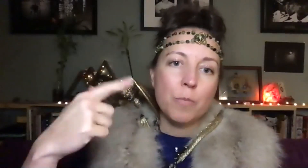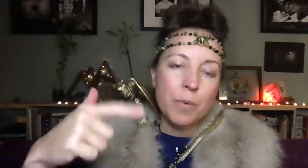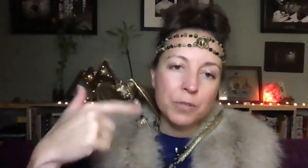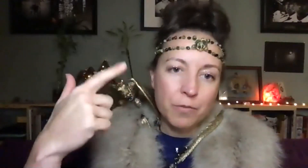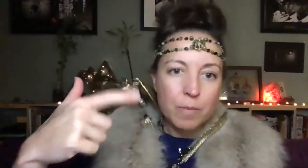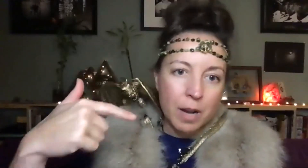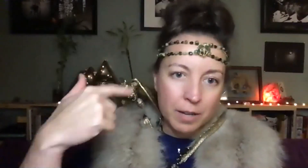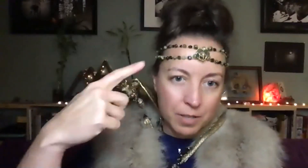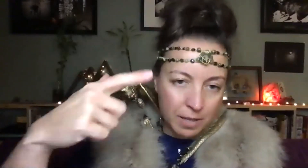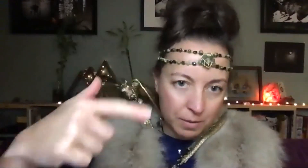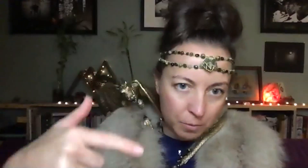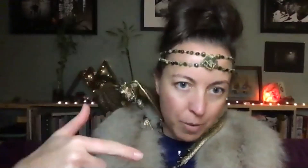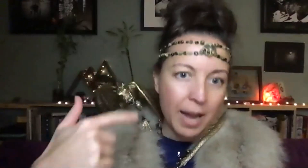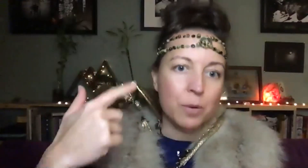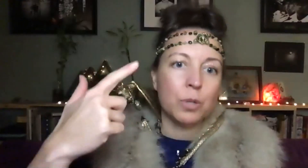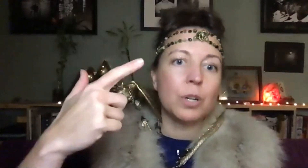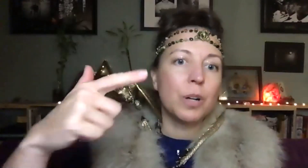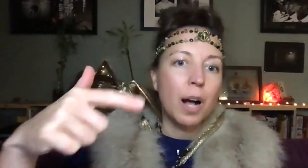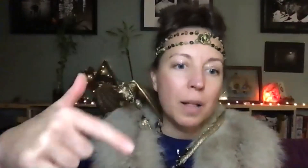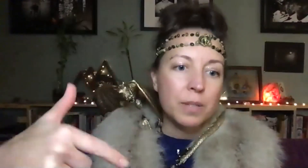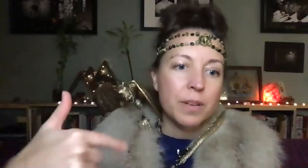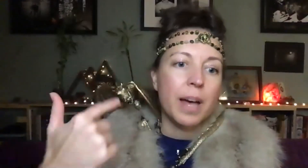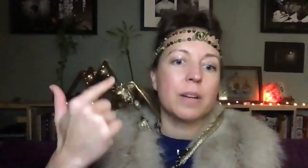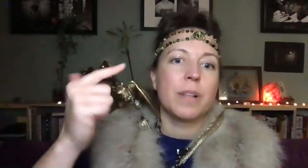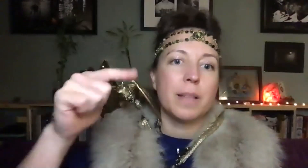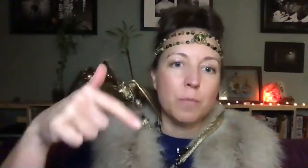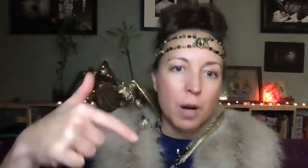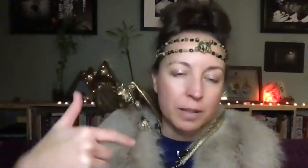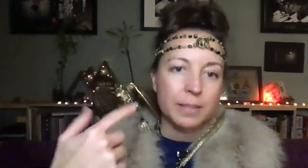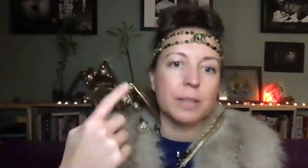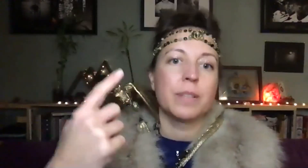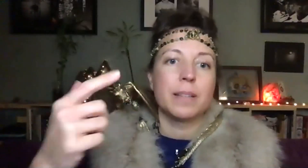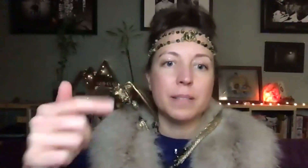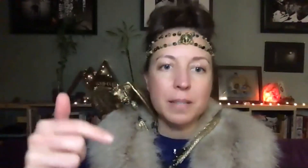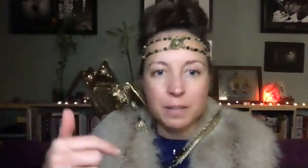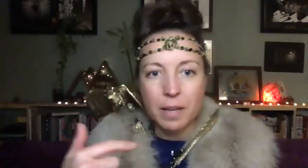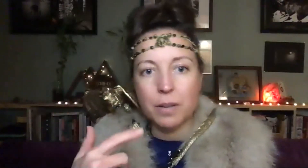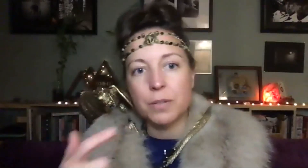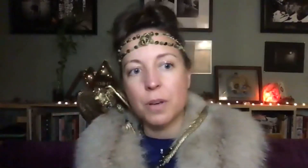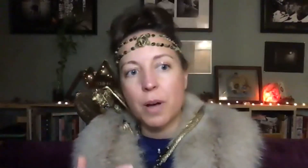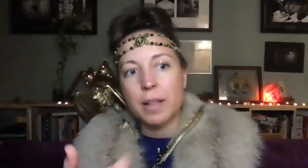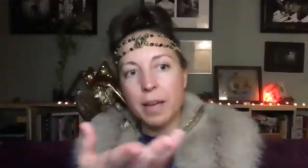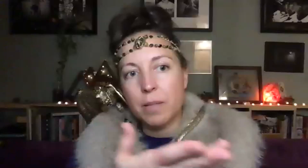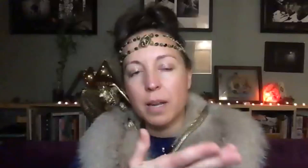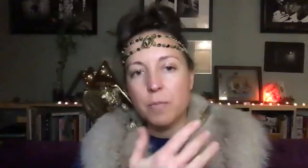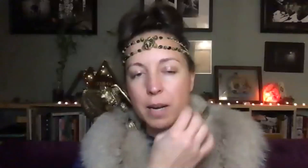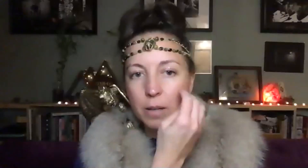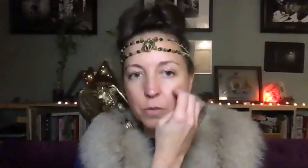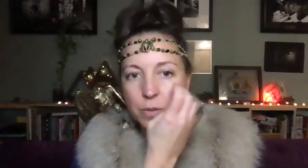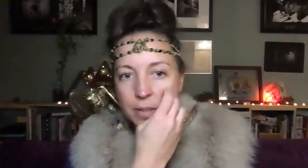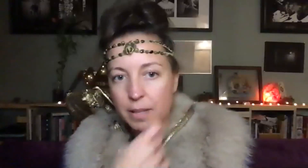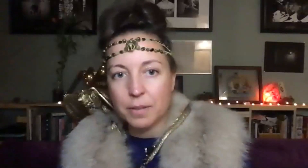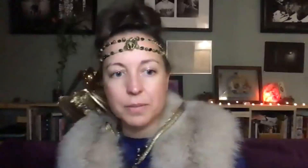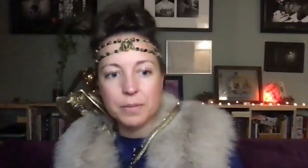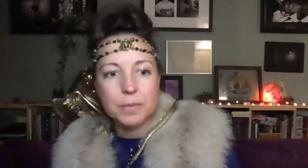And remember, there's a Fibonacci spiral on the side of like the mollusk of like the sea snail. So I like that Amanda